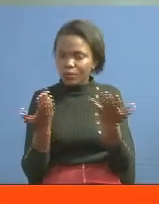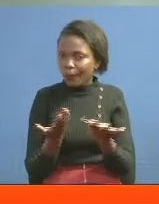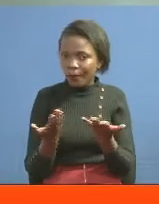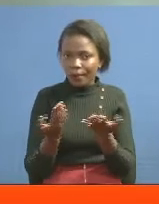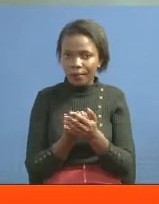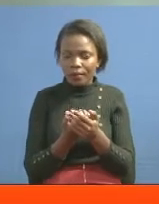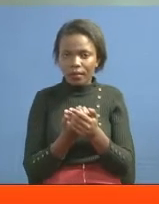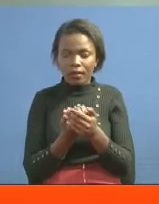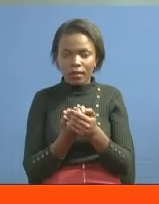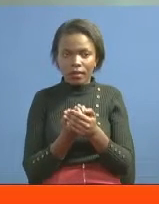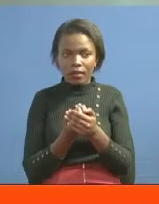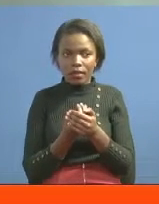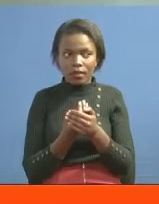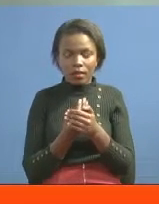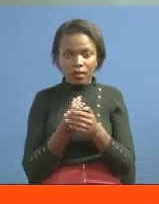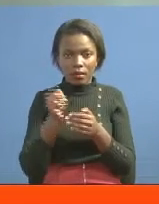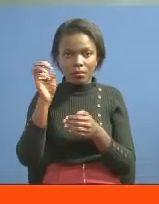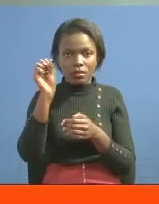the MSMEs in the country?